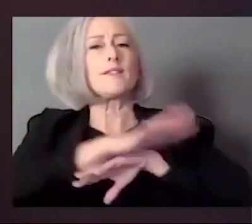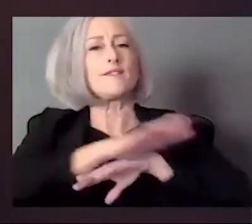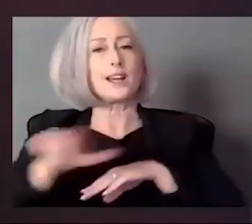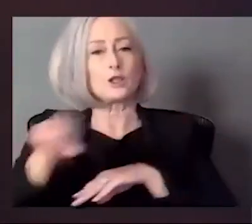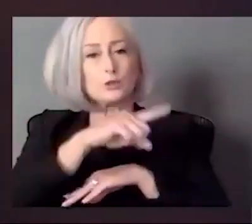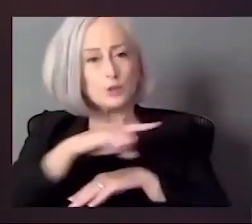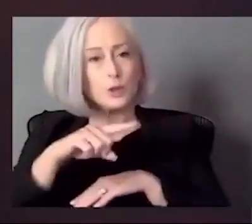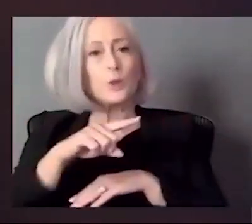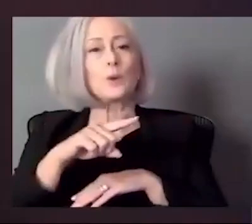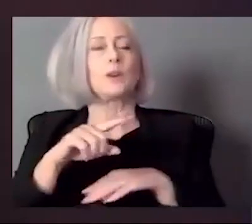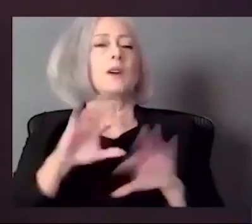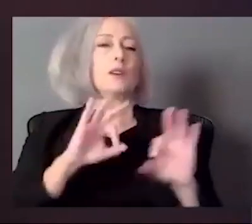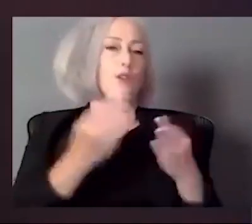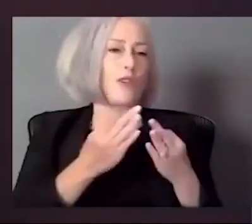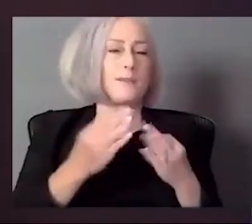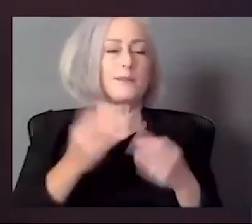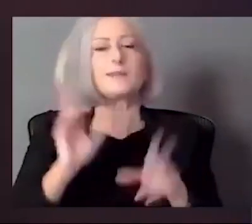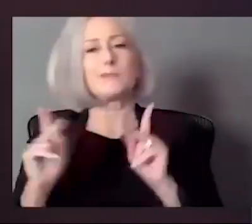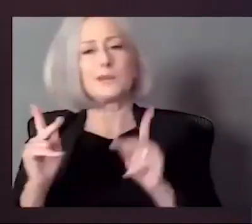to kind of open that up and